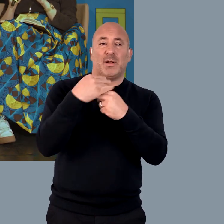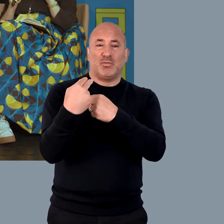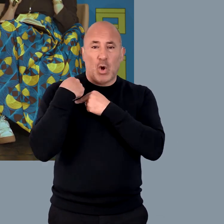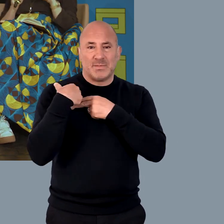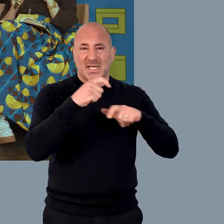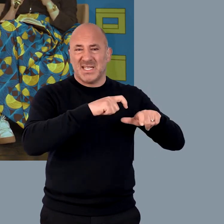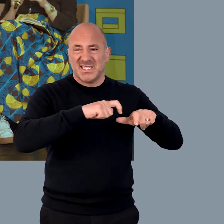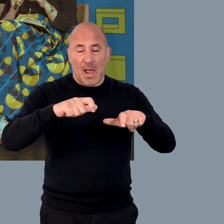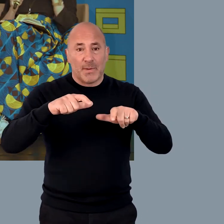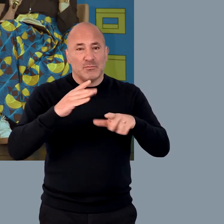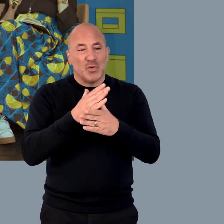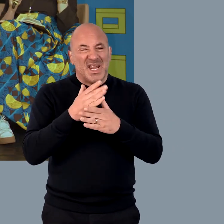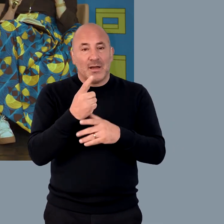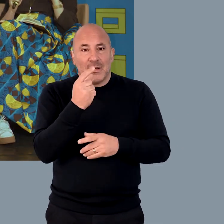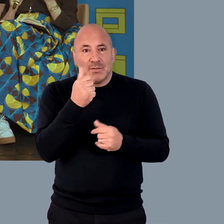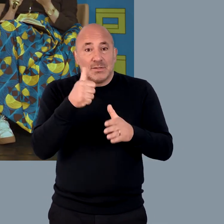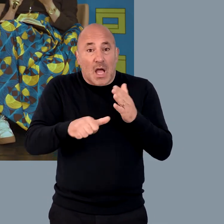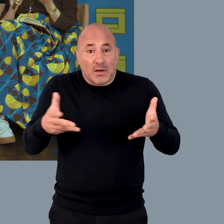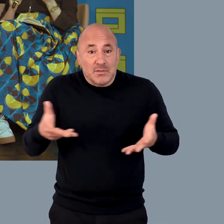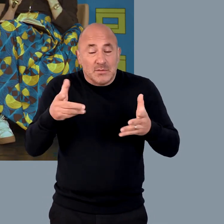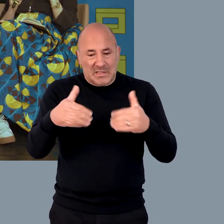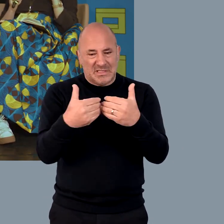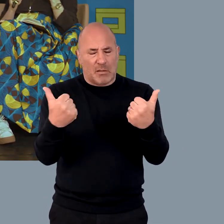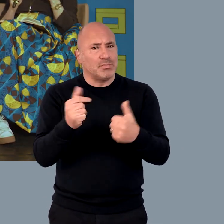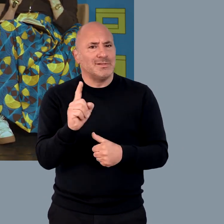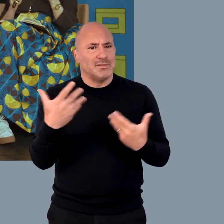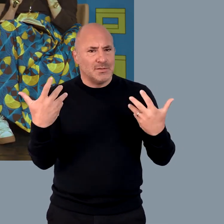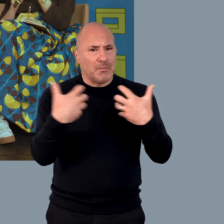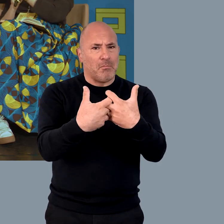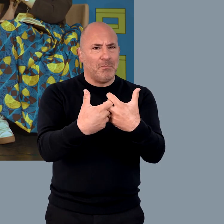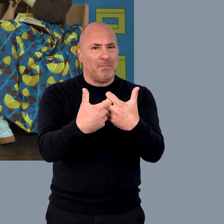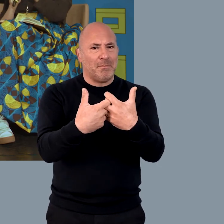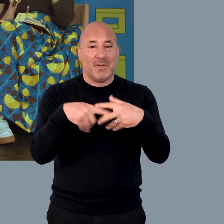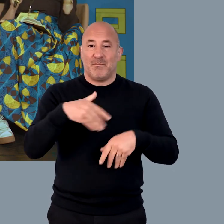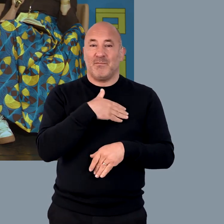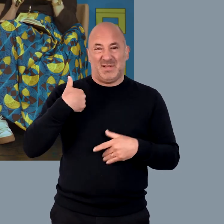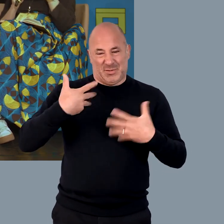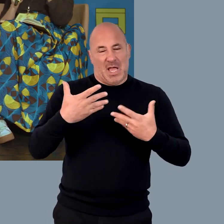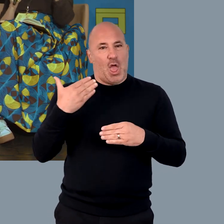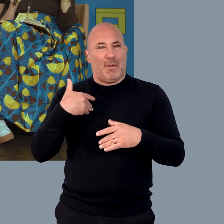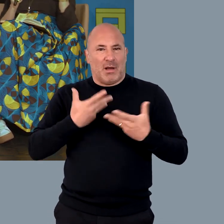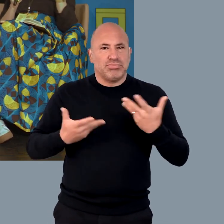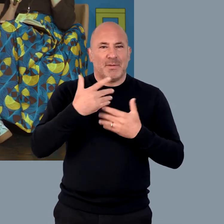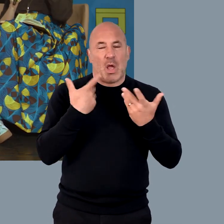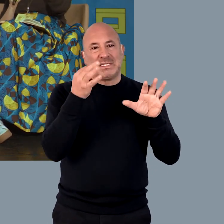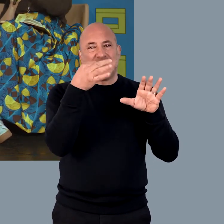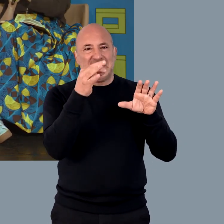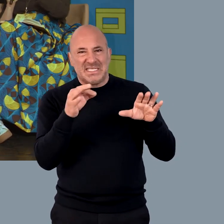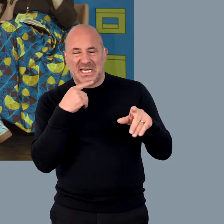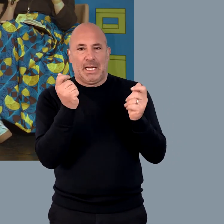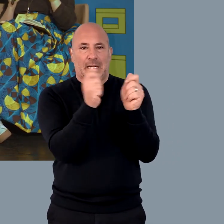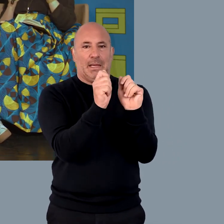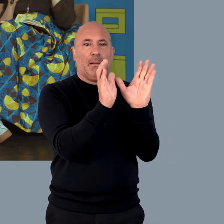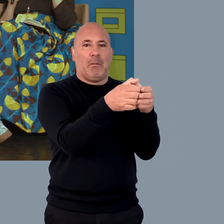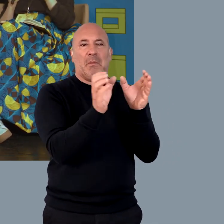environmental responsibility and sustainability is an enabler. And it shouldn't be seen as a separate, and we spoke this morning about boxes and things being